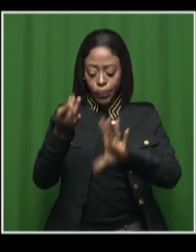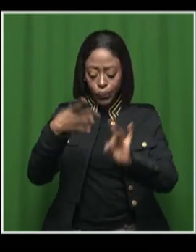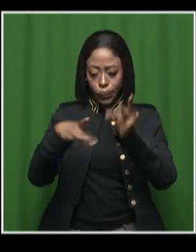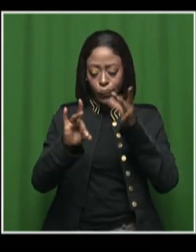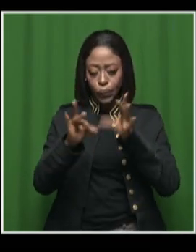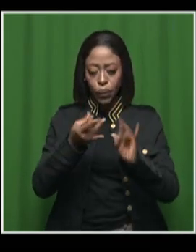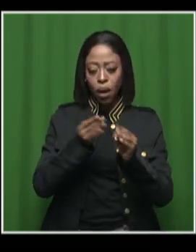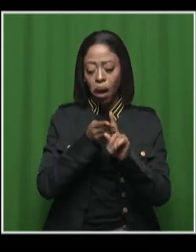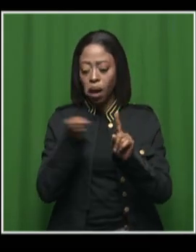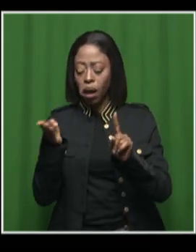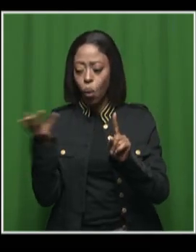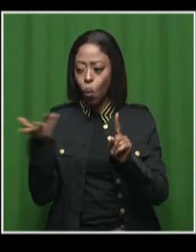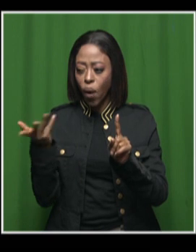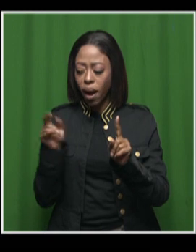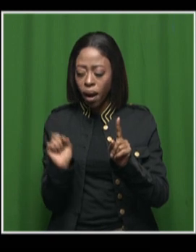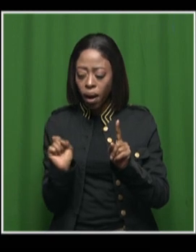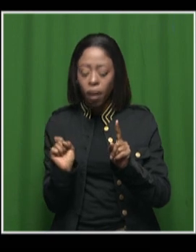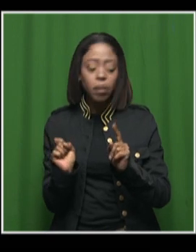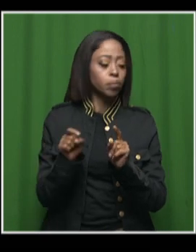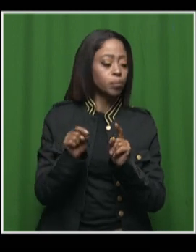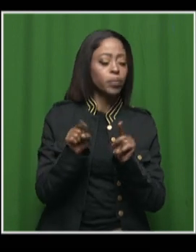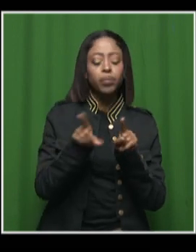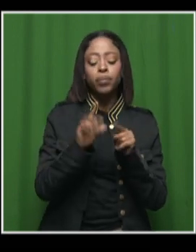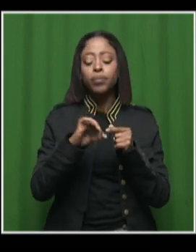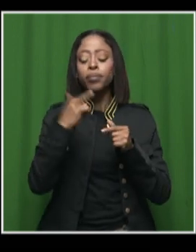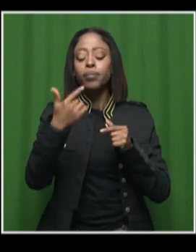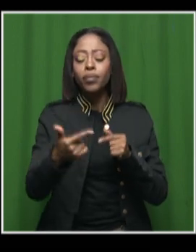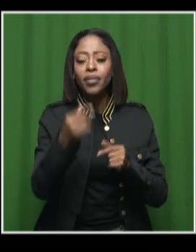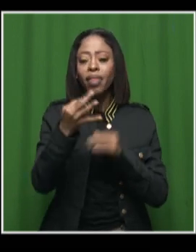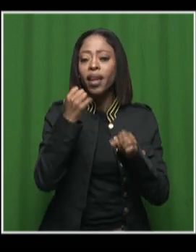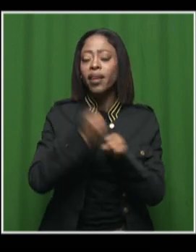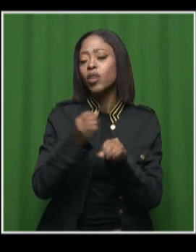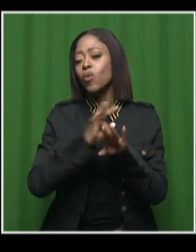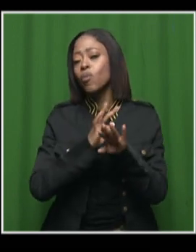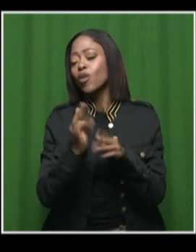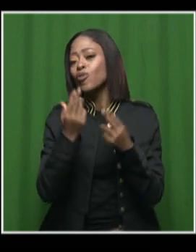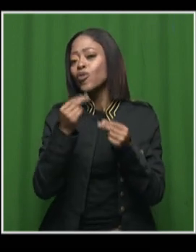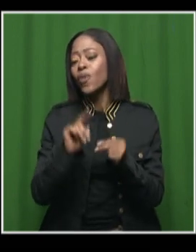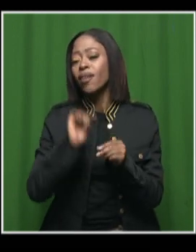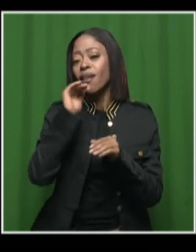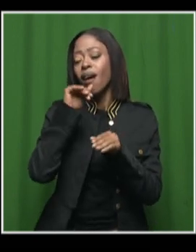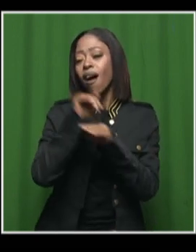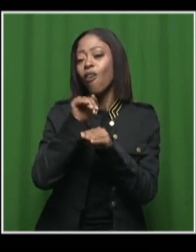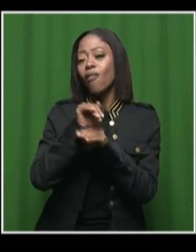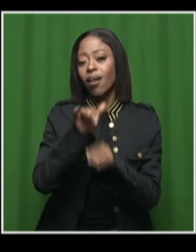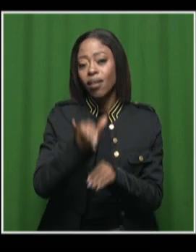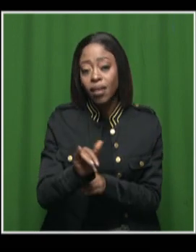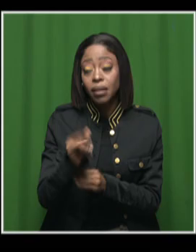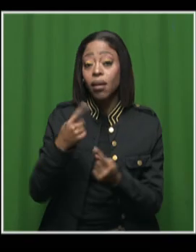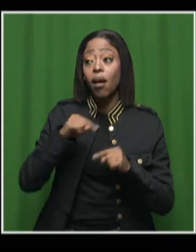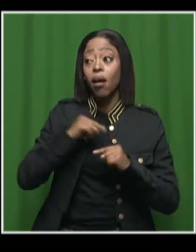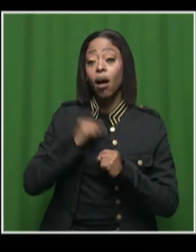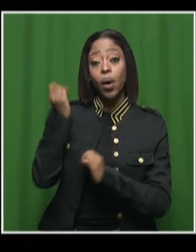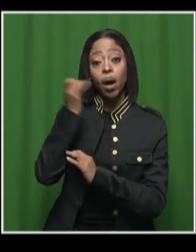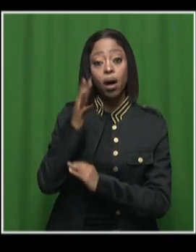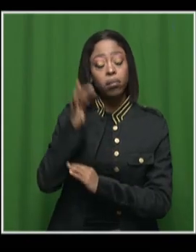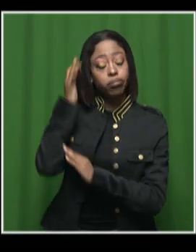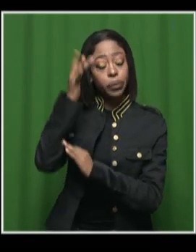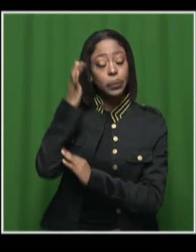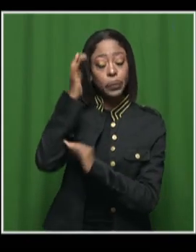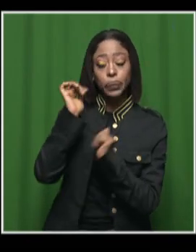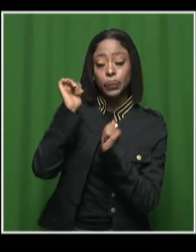wrong, but also then to look towards the next 30 years and beyond. And so our speakers, these are thought leaders, these